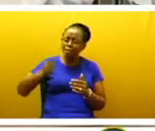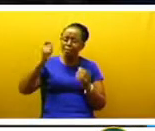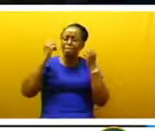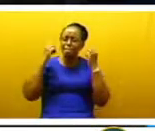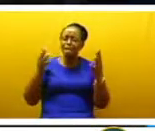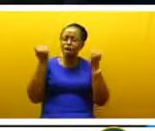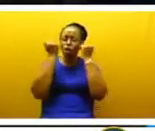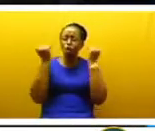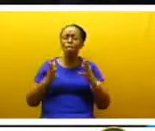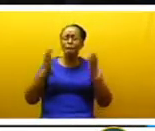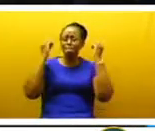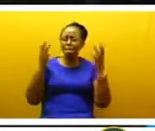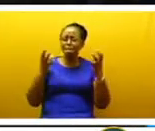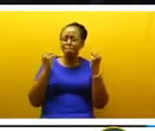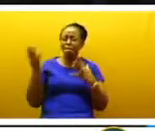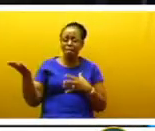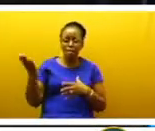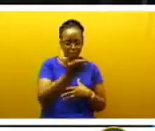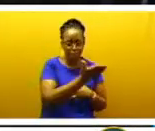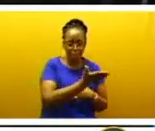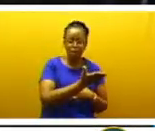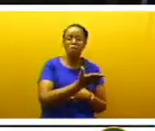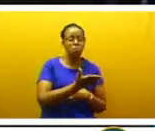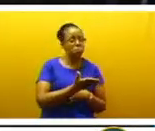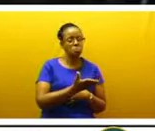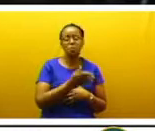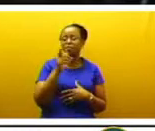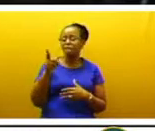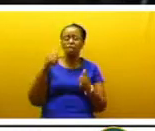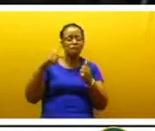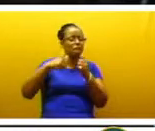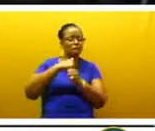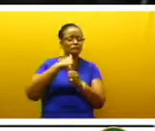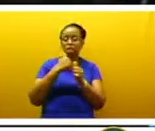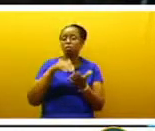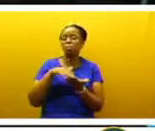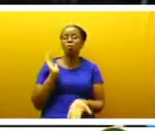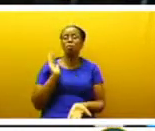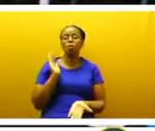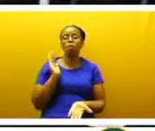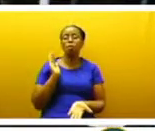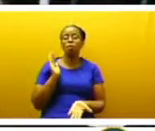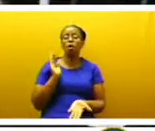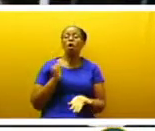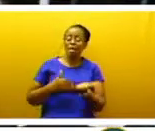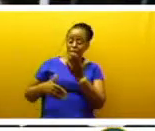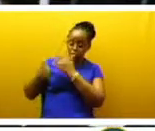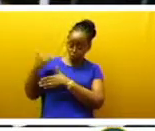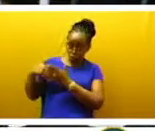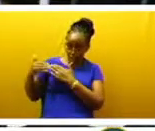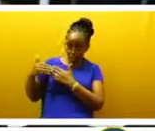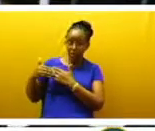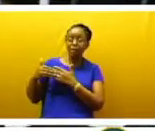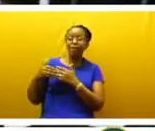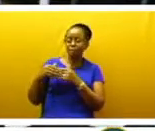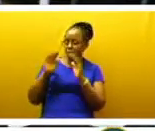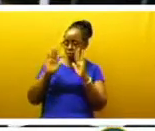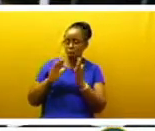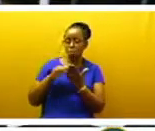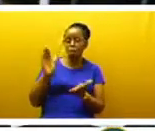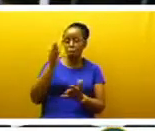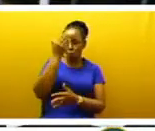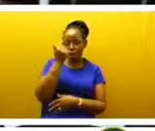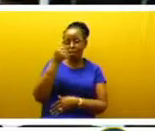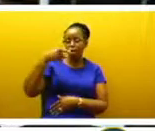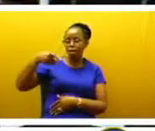a very dangerous thing, not only historically, but because Professor Kindiki